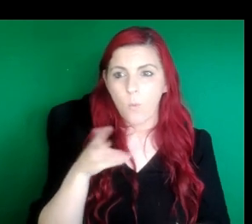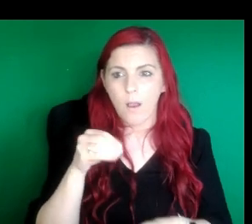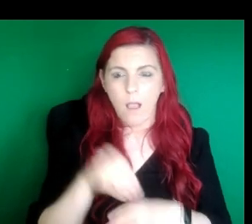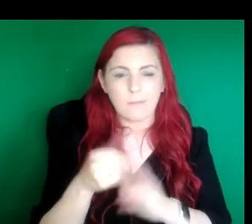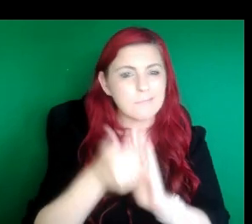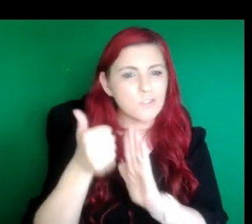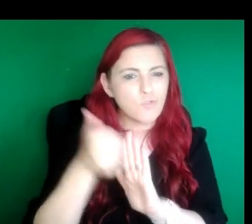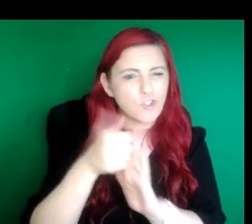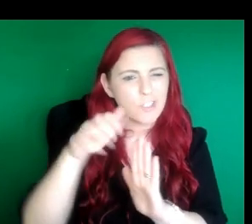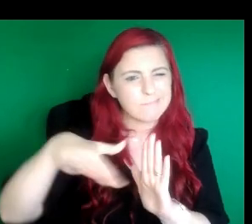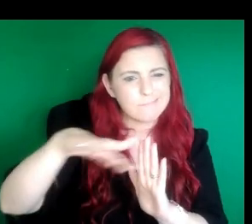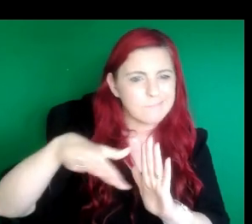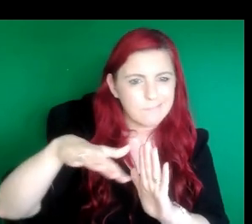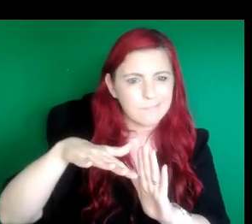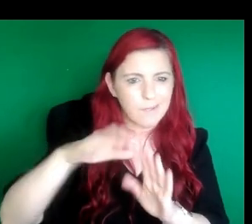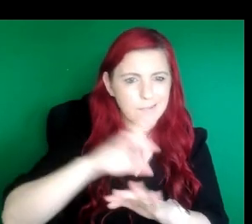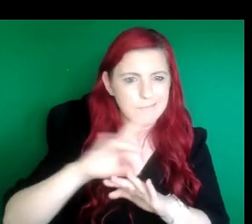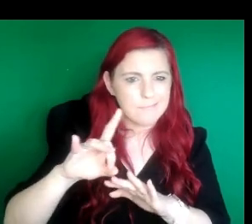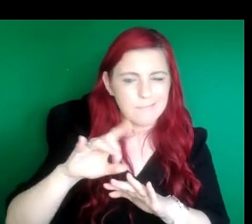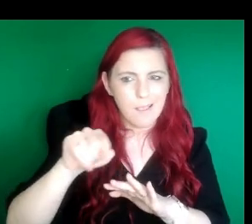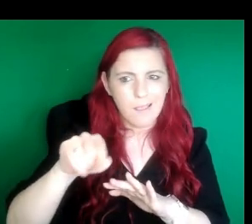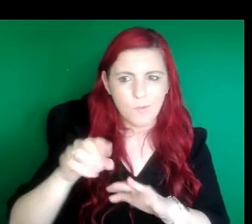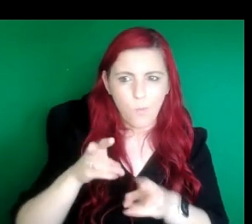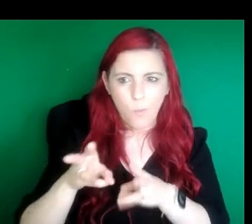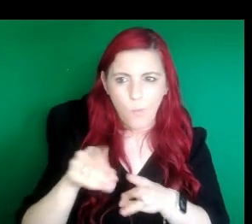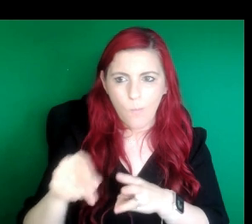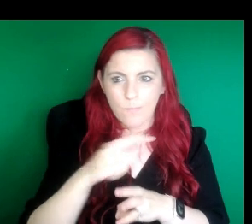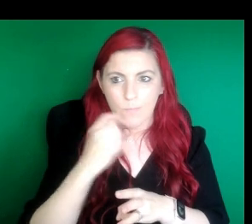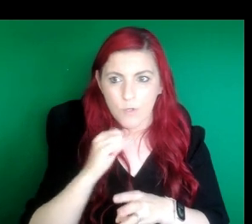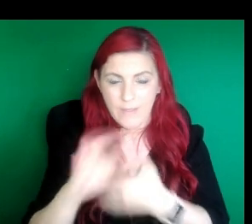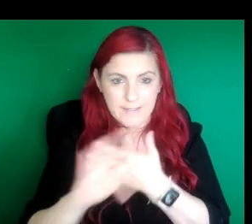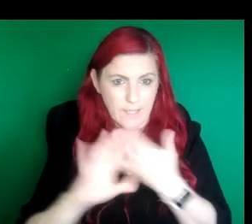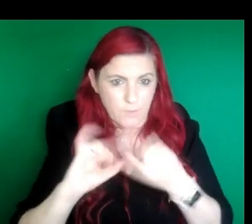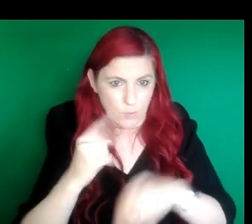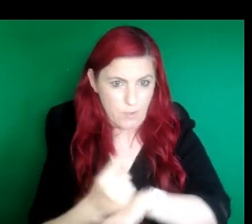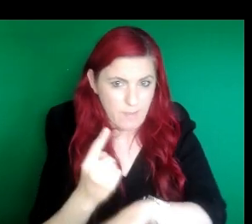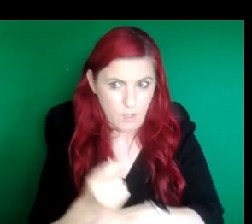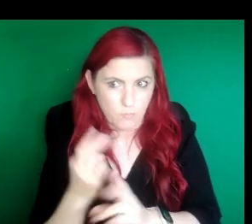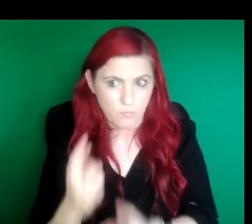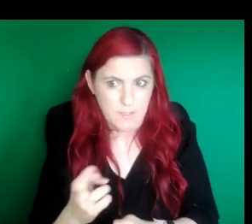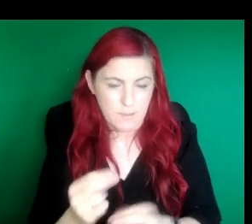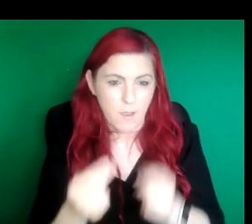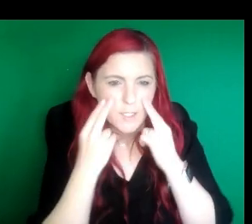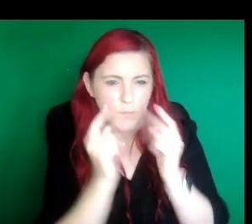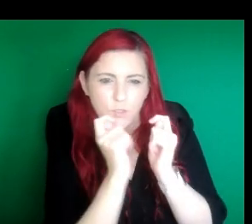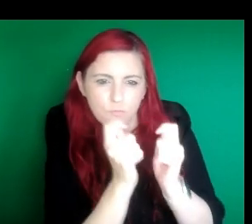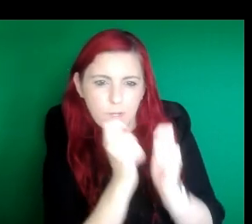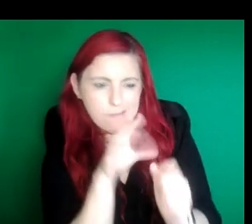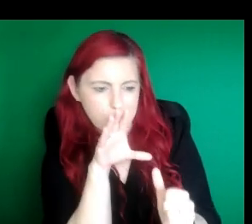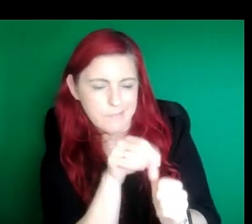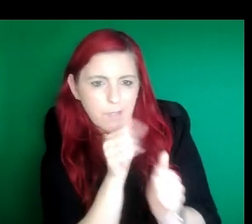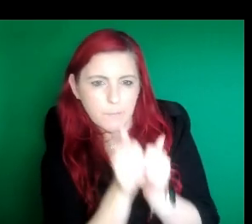a construction-based work, and it just wasn't safe to have the interpreter there. So he was trying to be trained onto this particular type